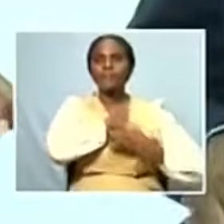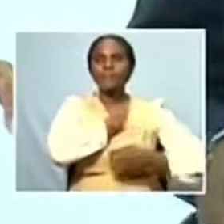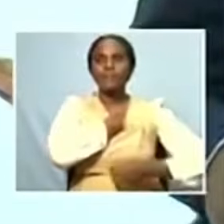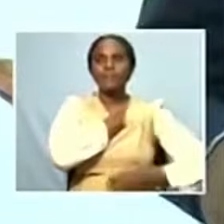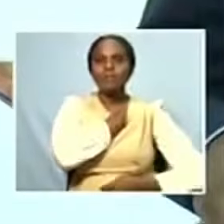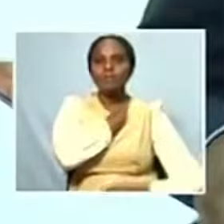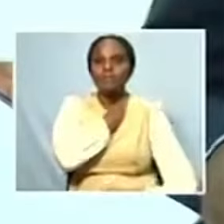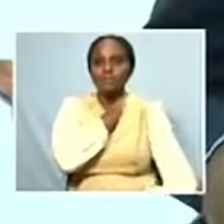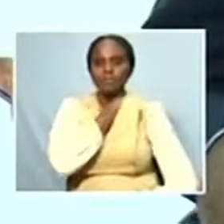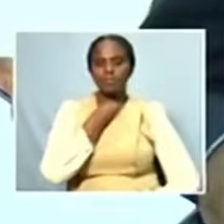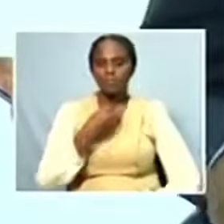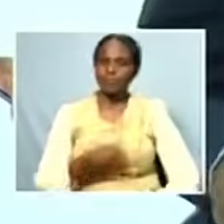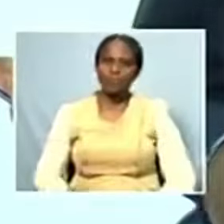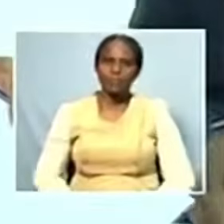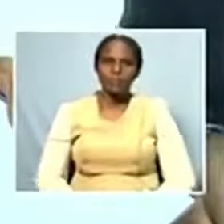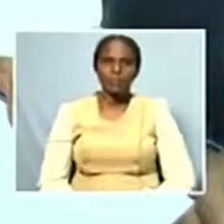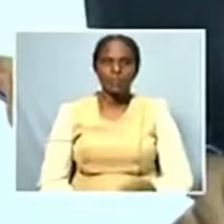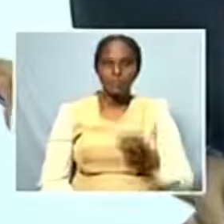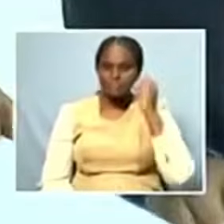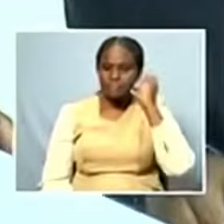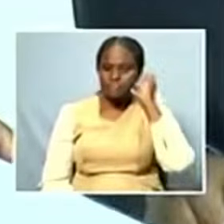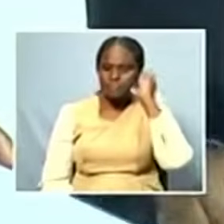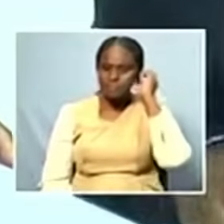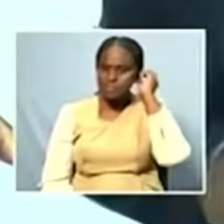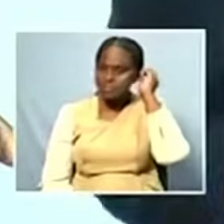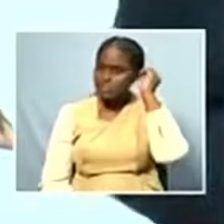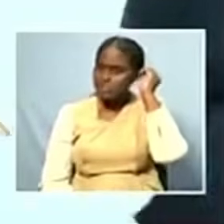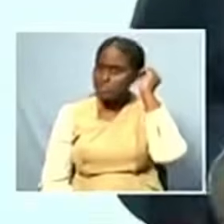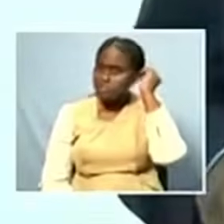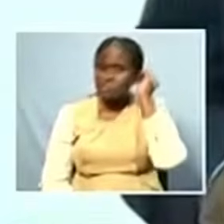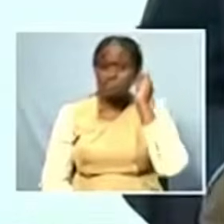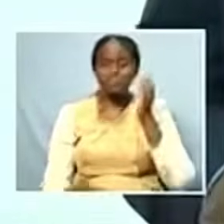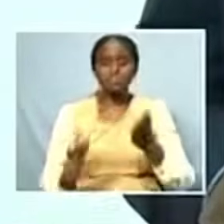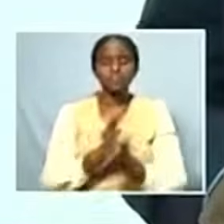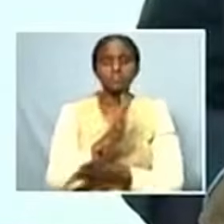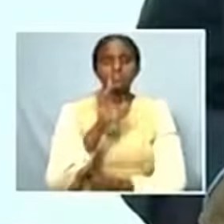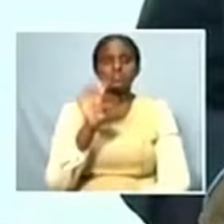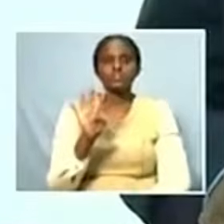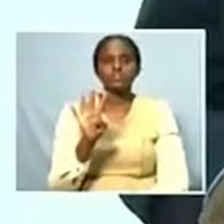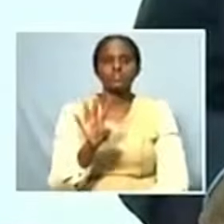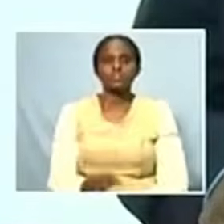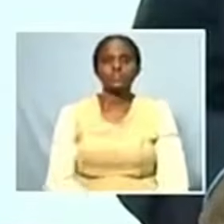The status of other dams. Page 4.